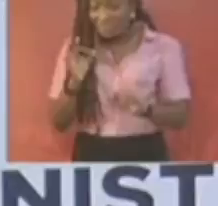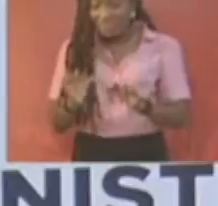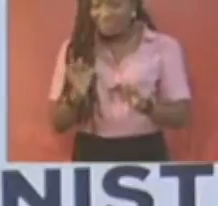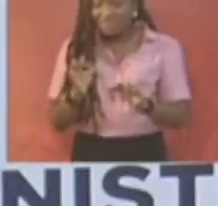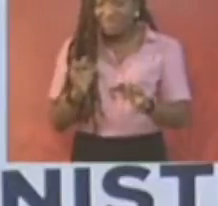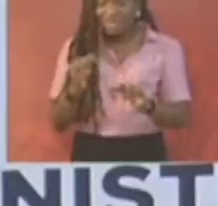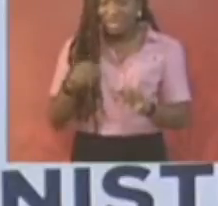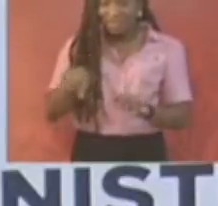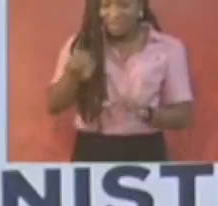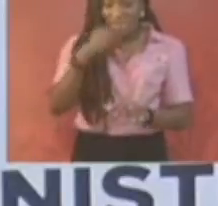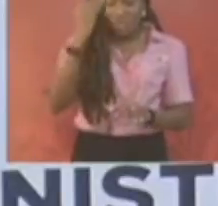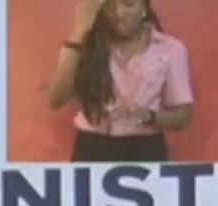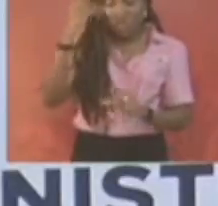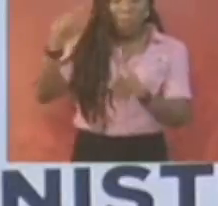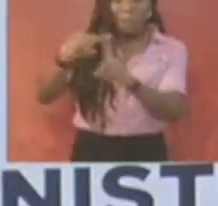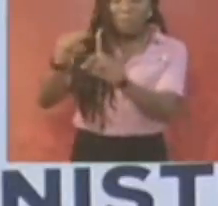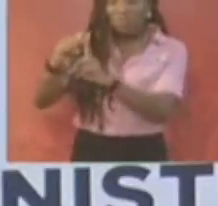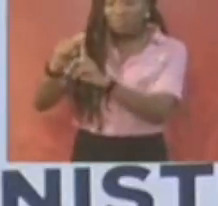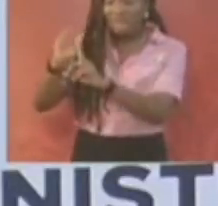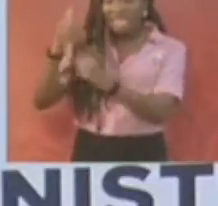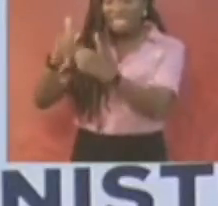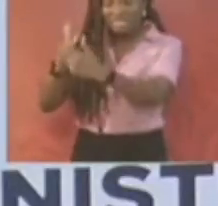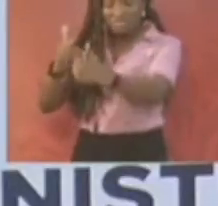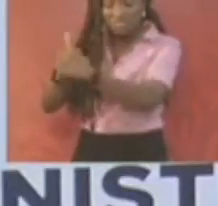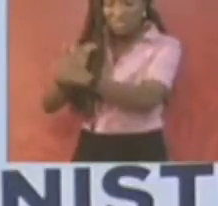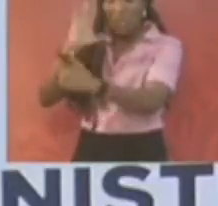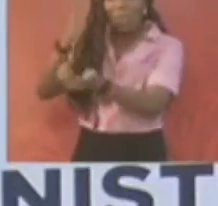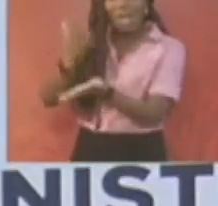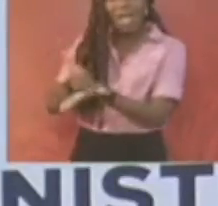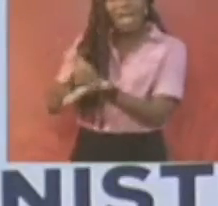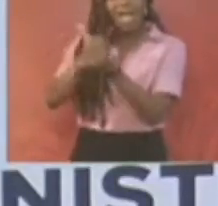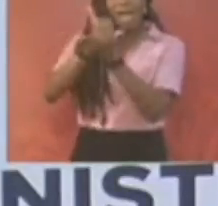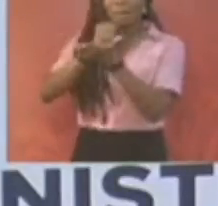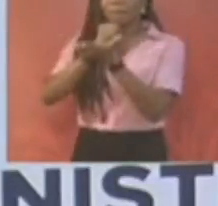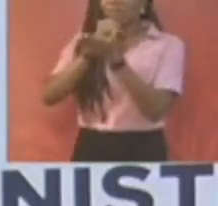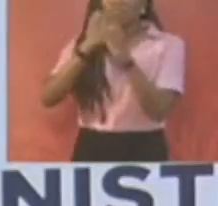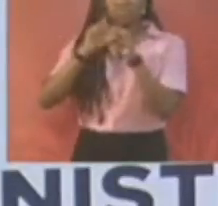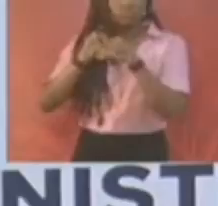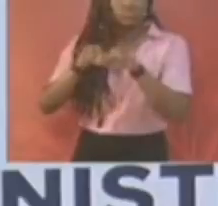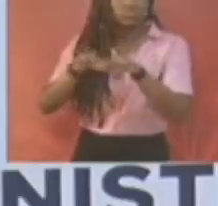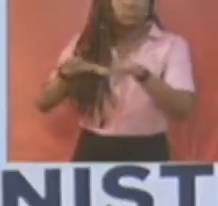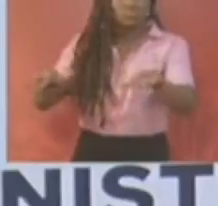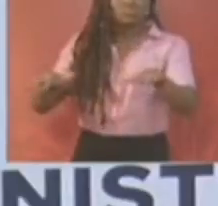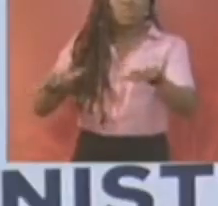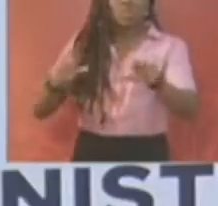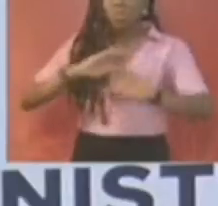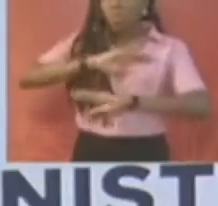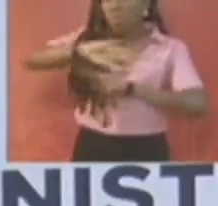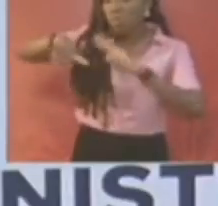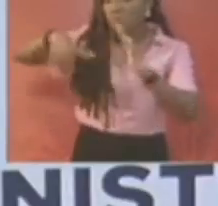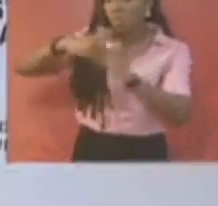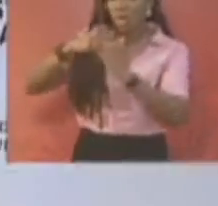slow the spread throughout the remaining currently unaffected prison population of both inmates and officers.